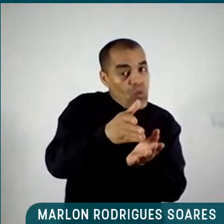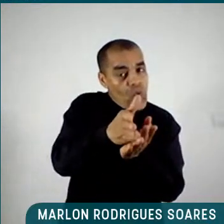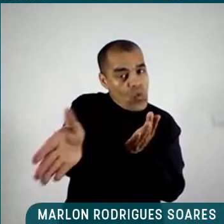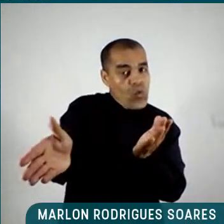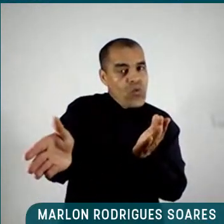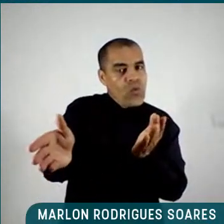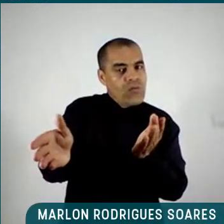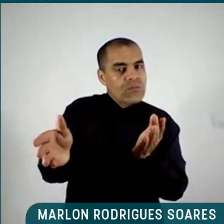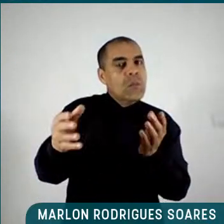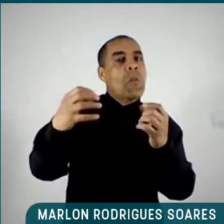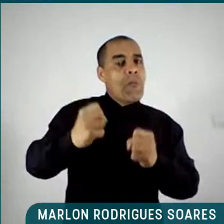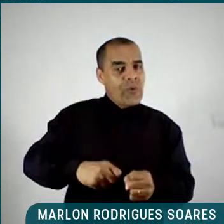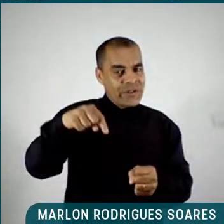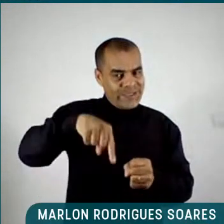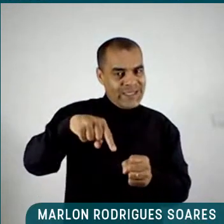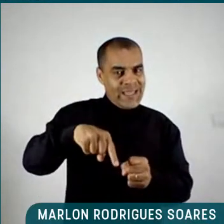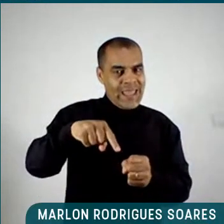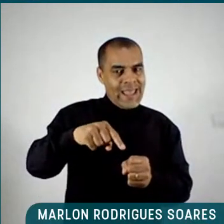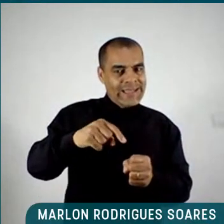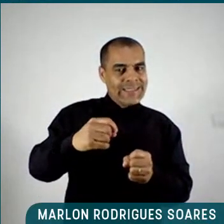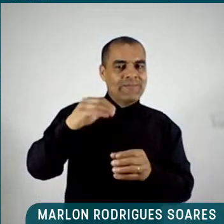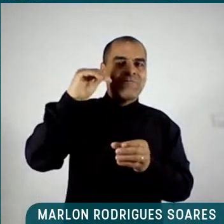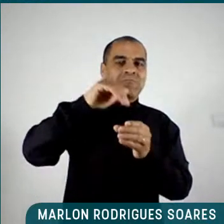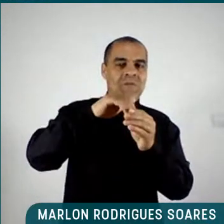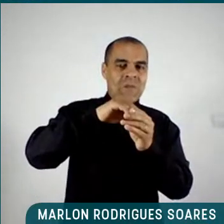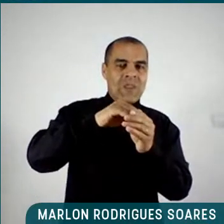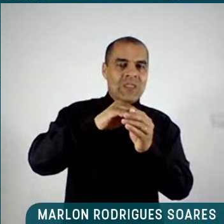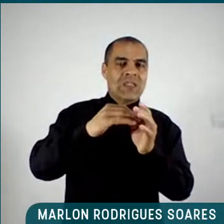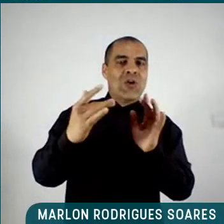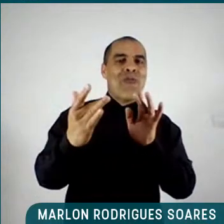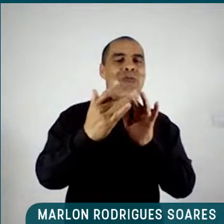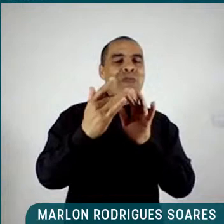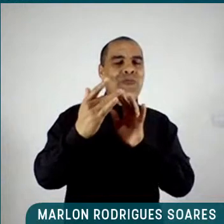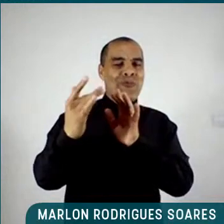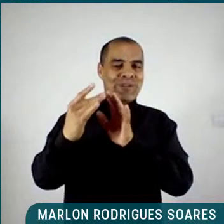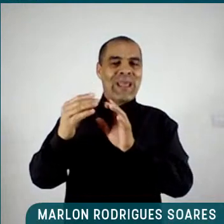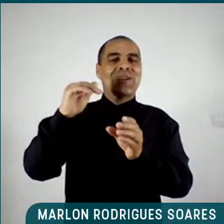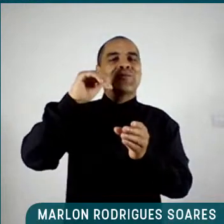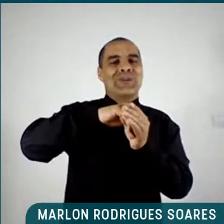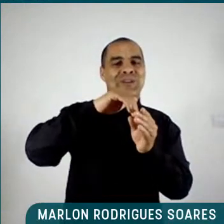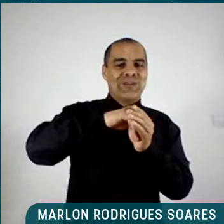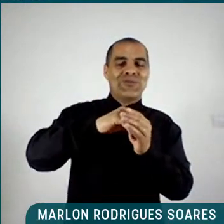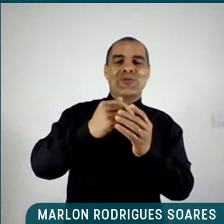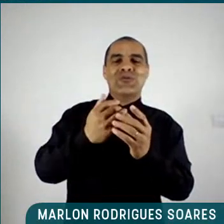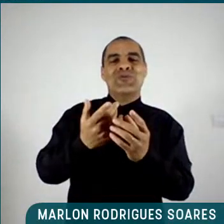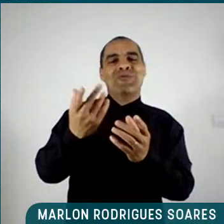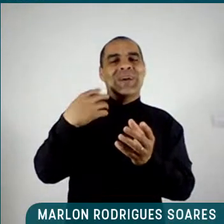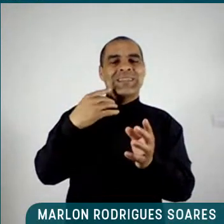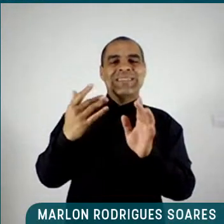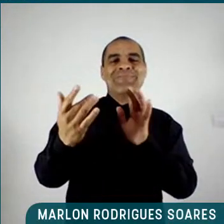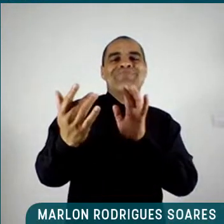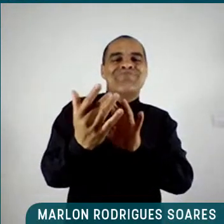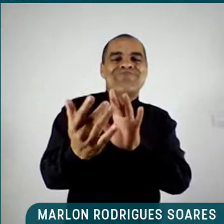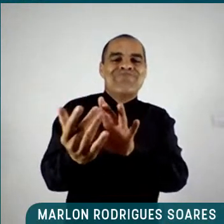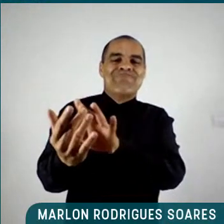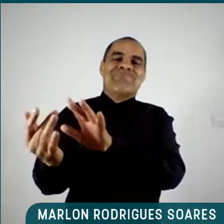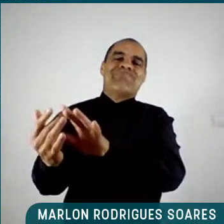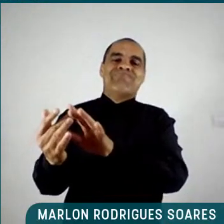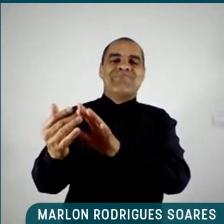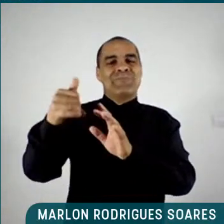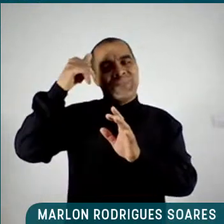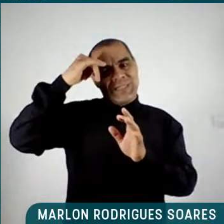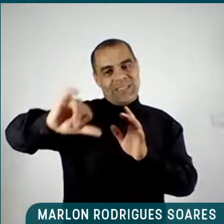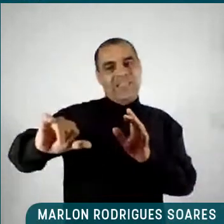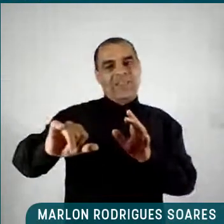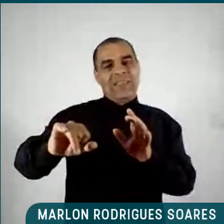but now we can see that in the next election, something will change. The contact with the voter is not going to